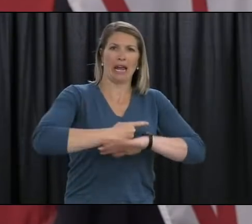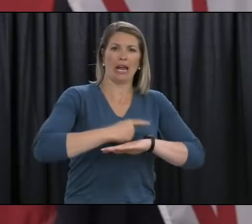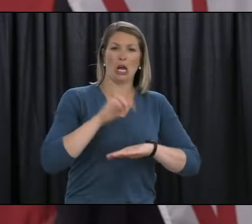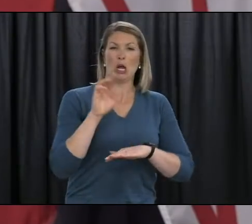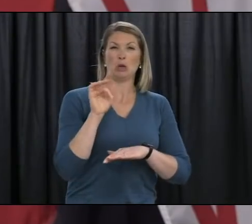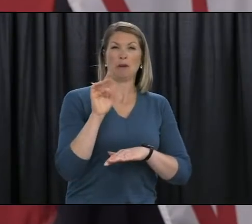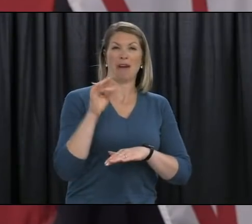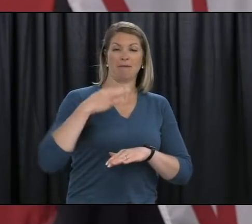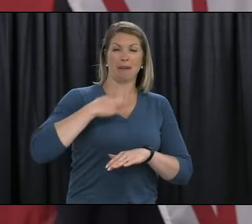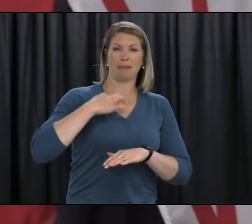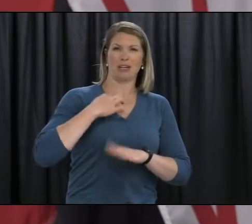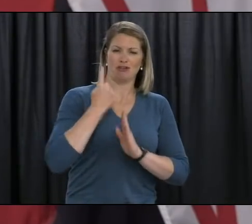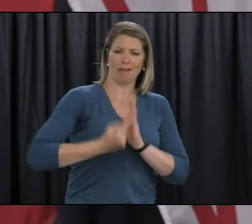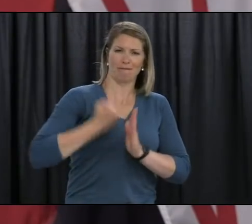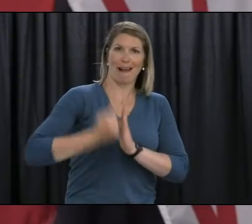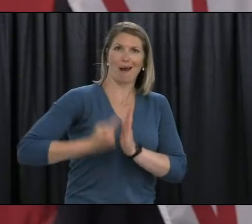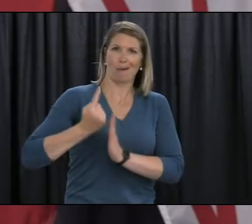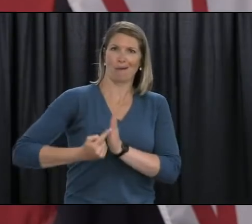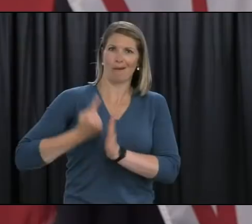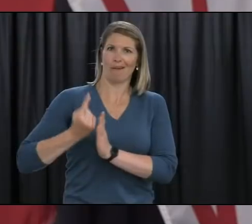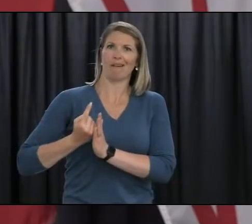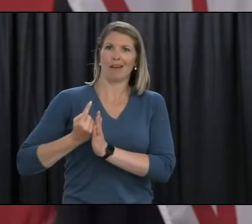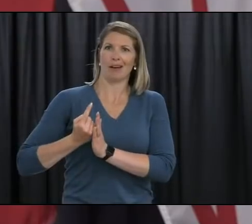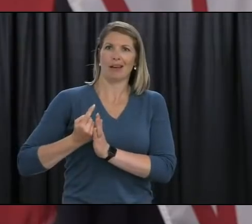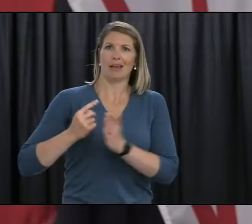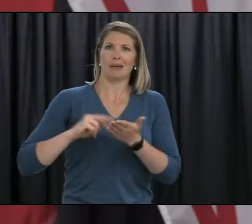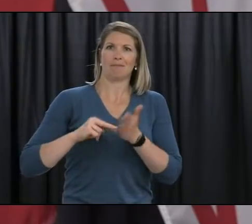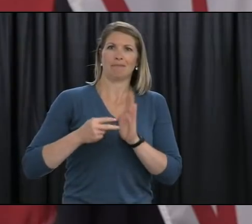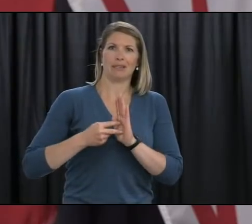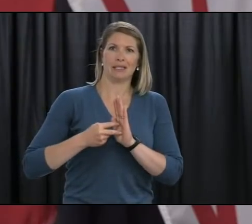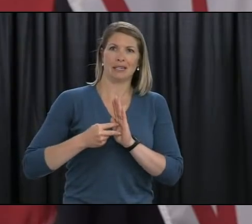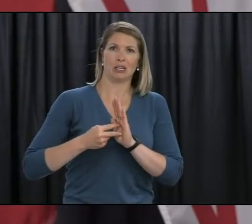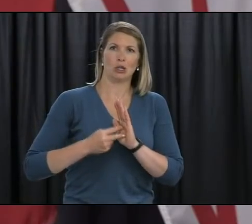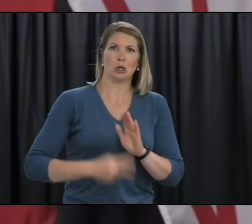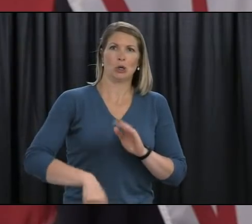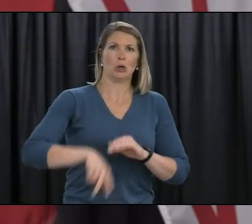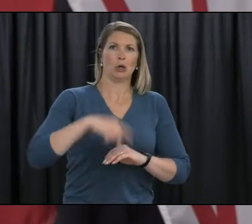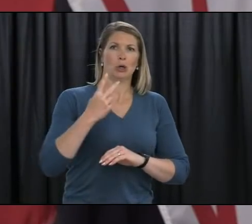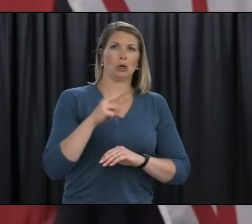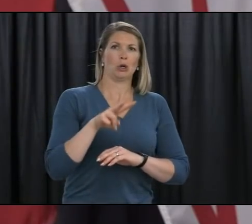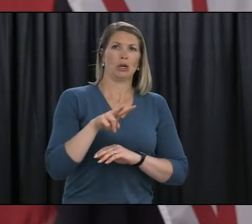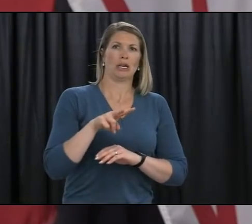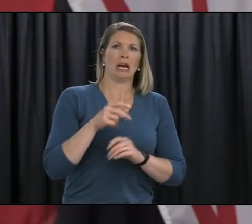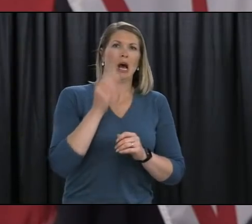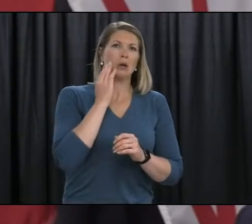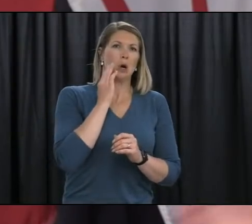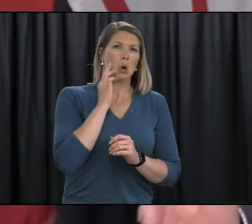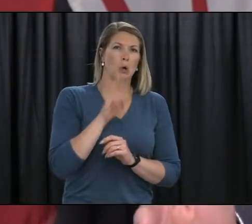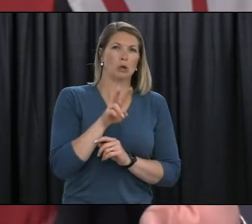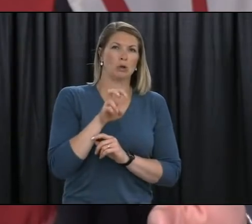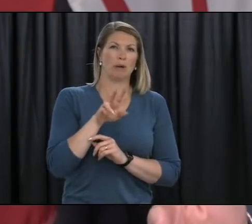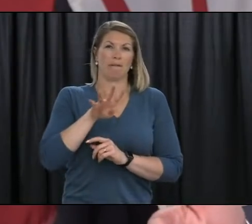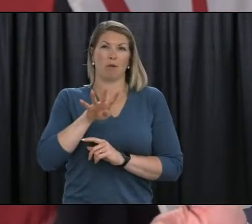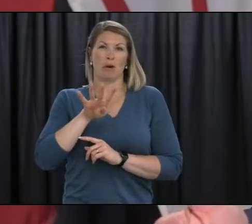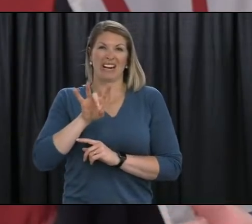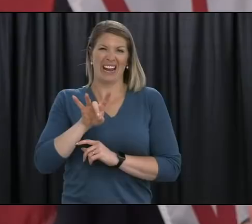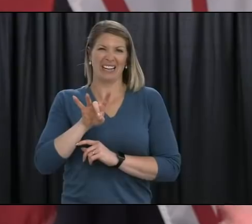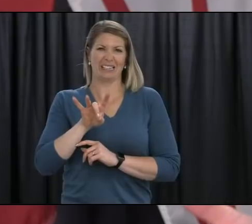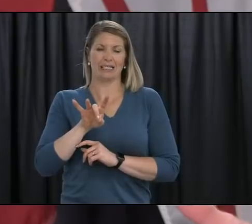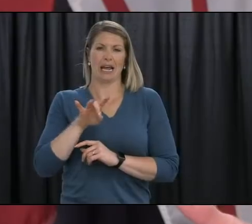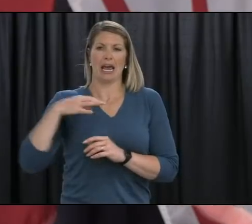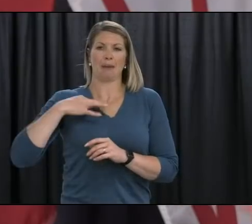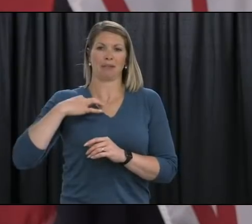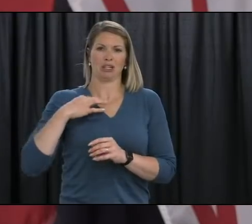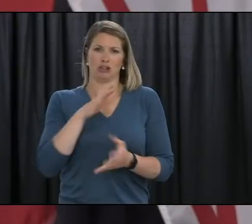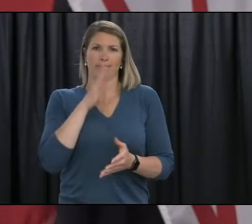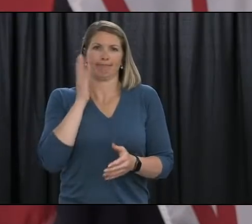as I just mentioned, some 248 in just 2 days now, as of noon today. So, and they will put people there that's required, because